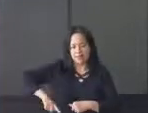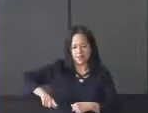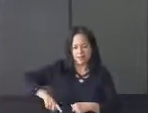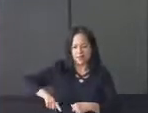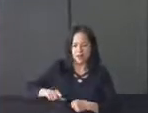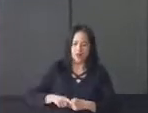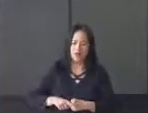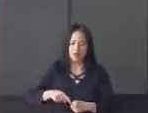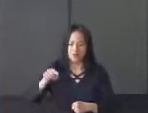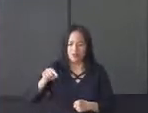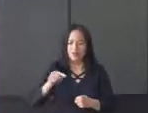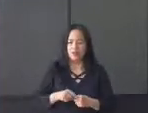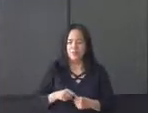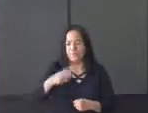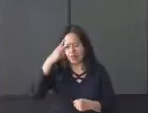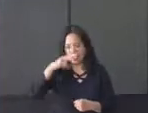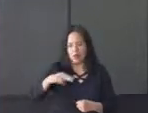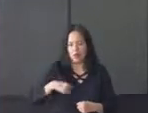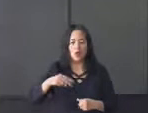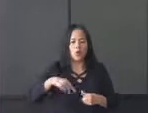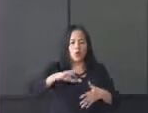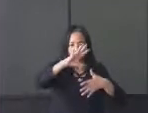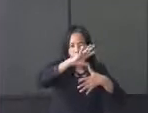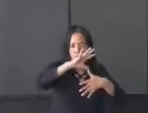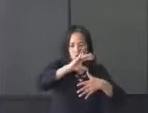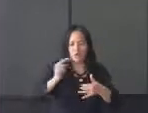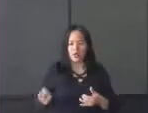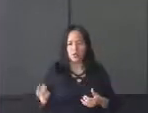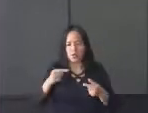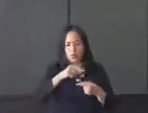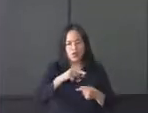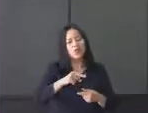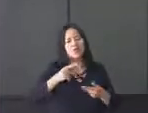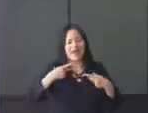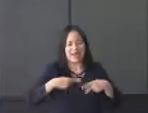representative of the Mexico City's government for the